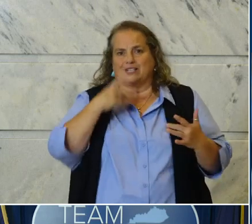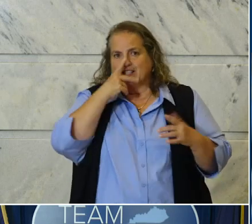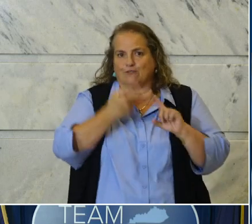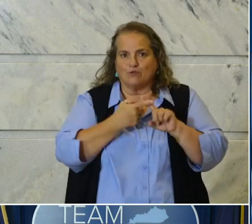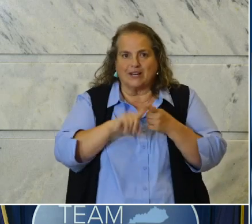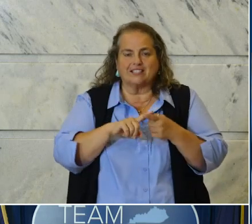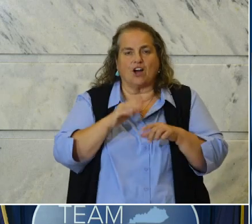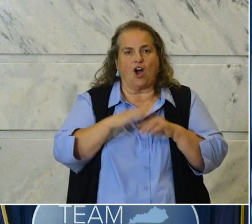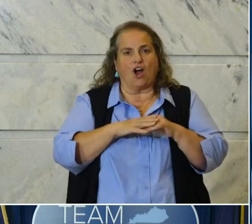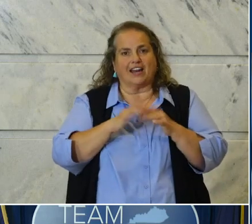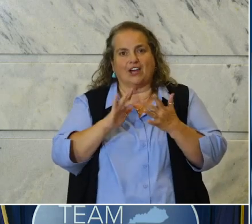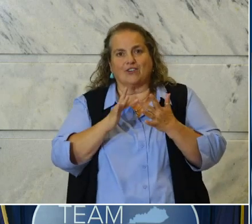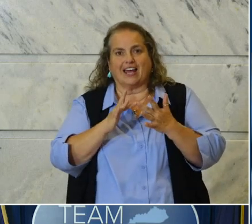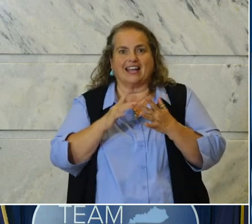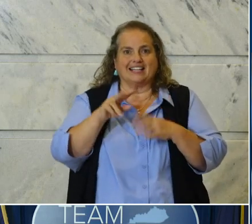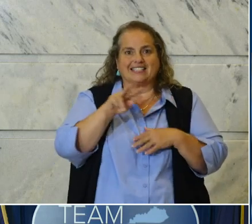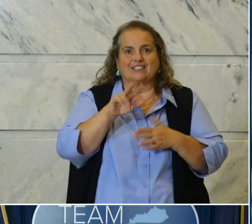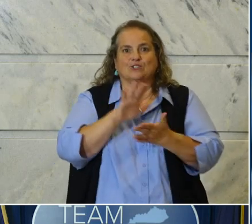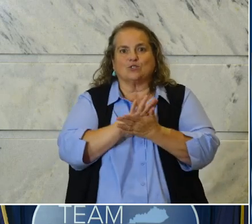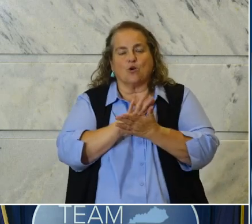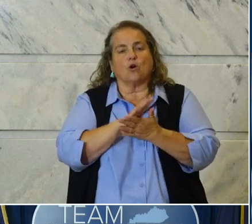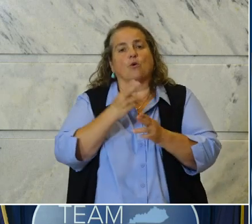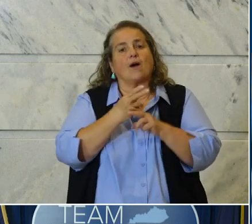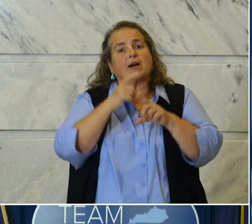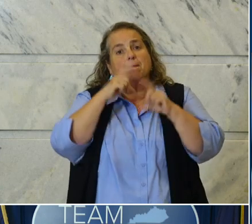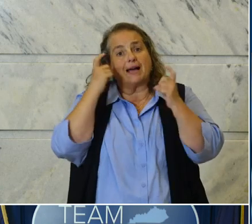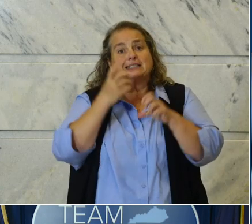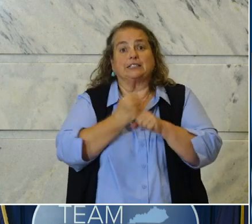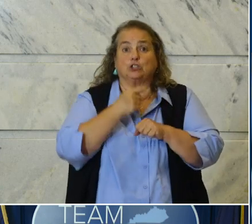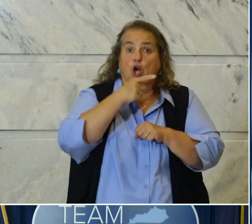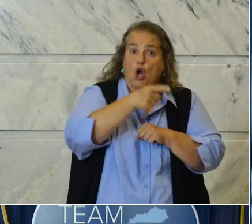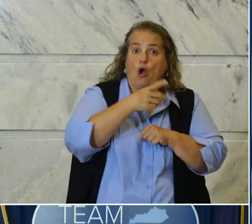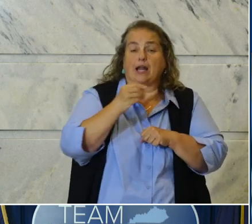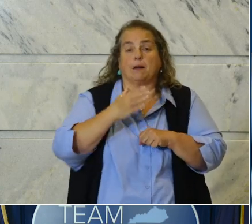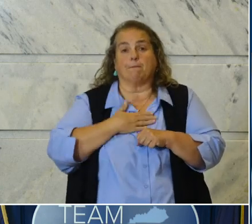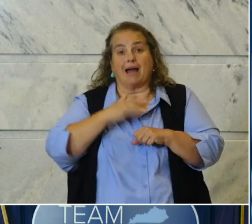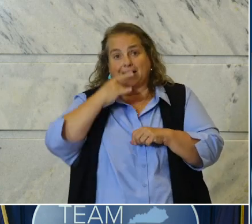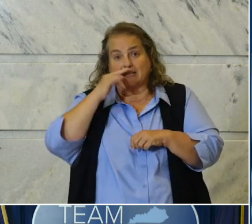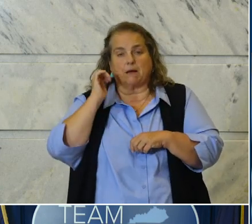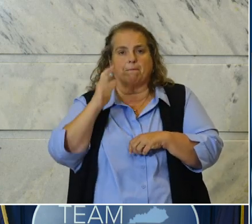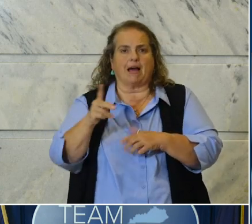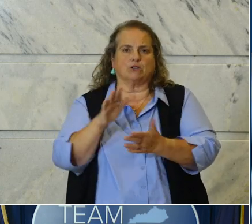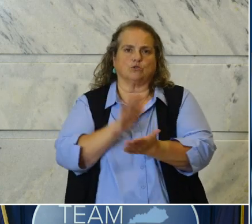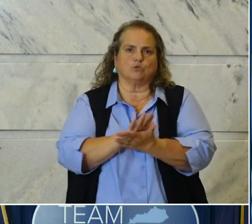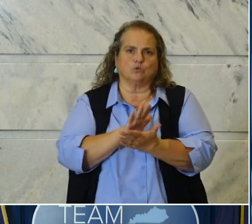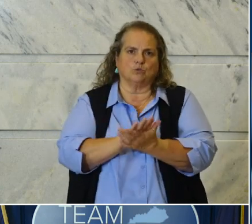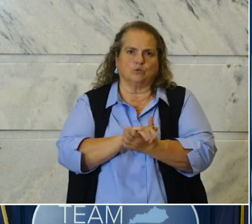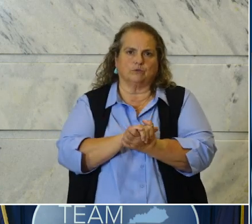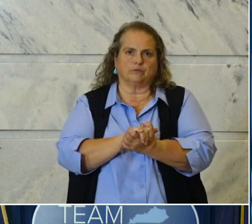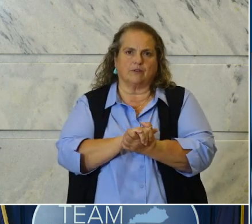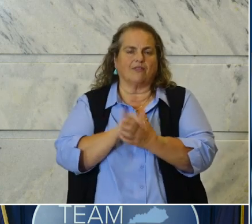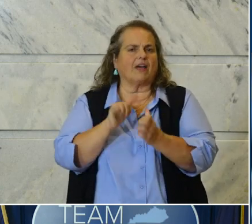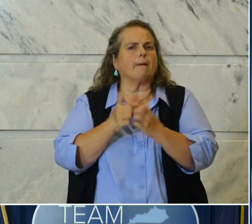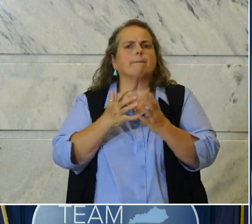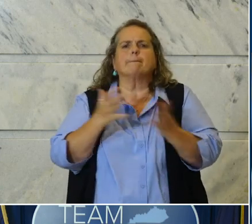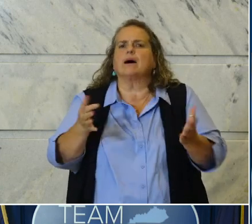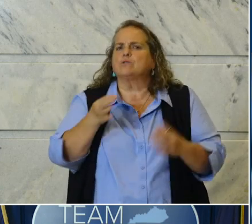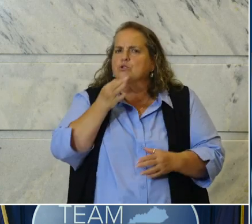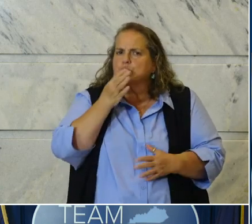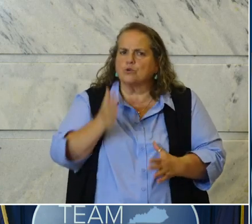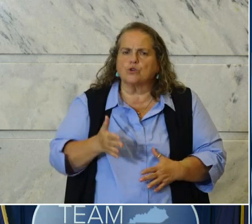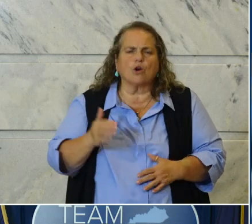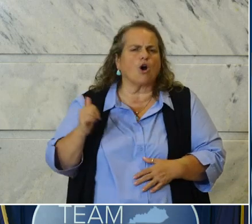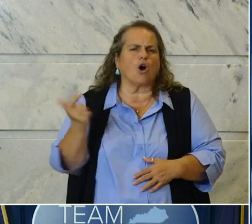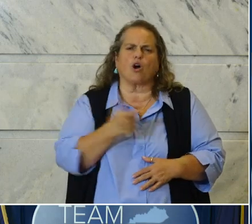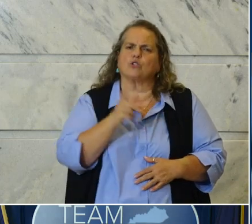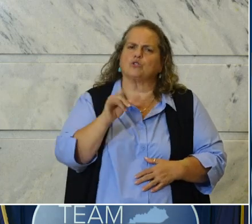tell you what, if wearing a mask gets her and my kids and everybody else back in school that much sooner, let's all